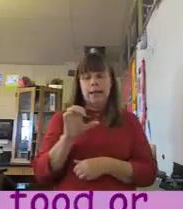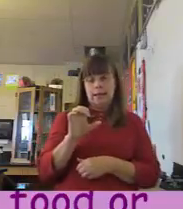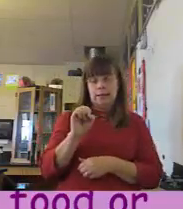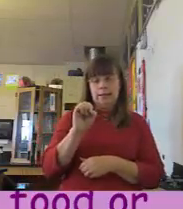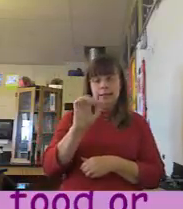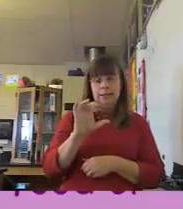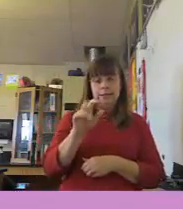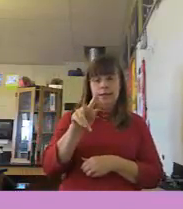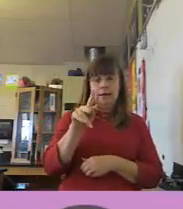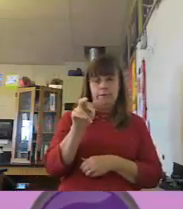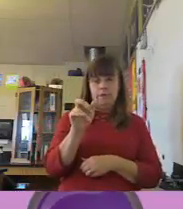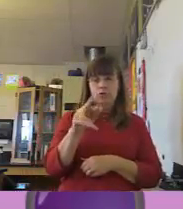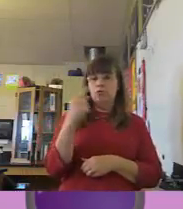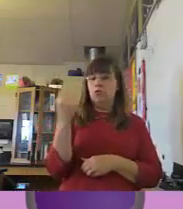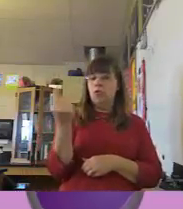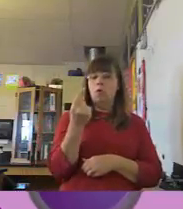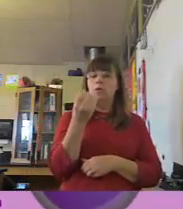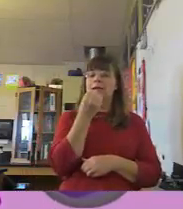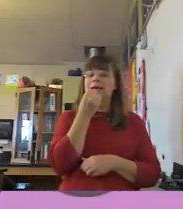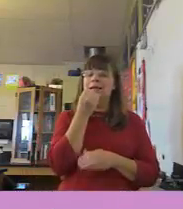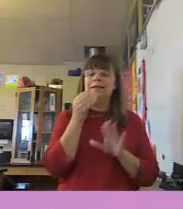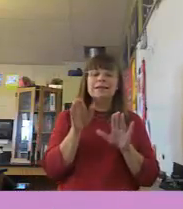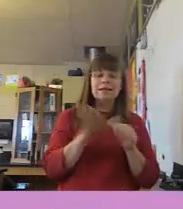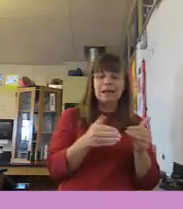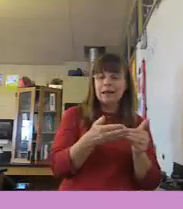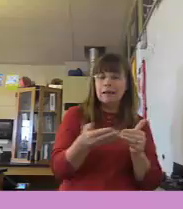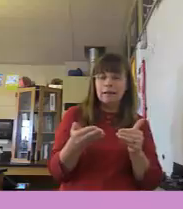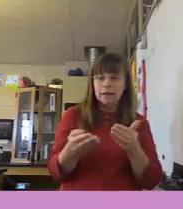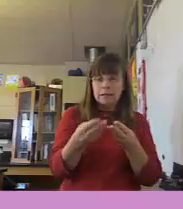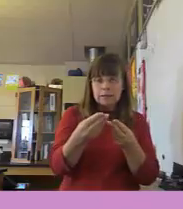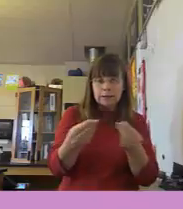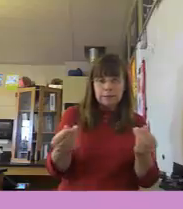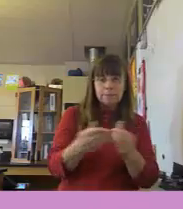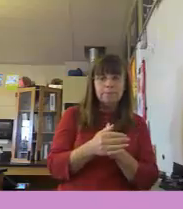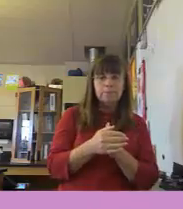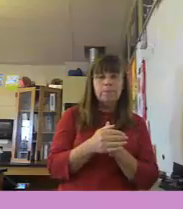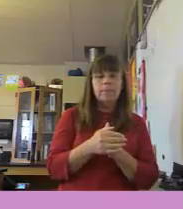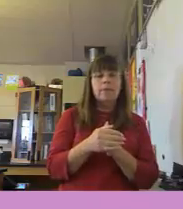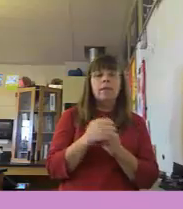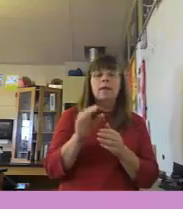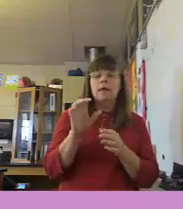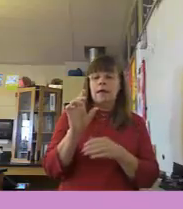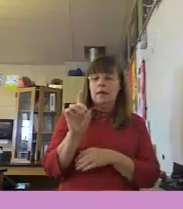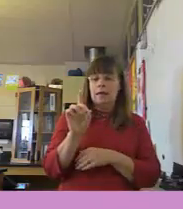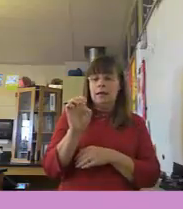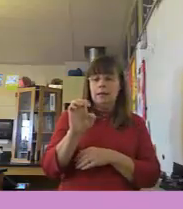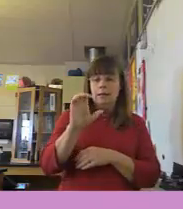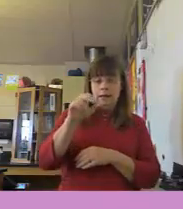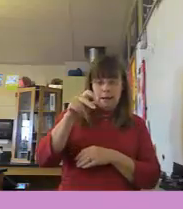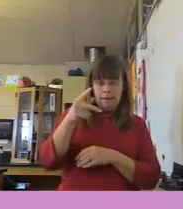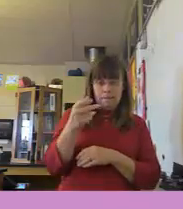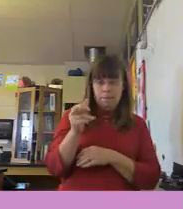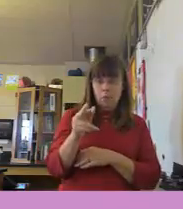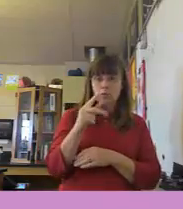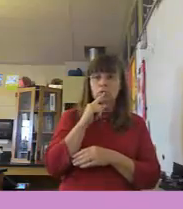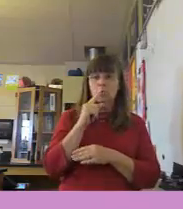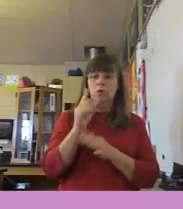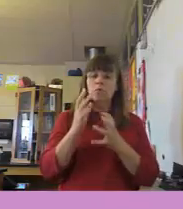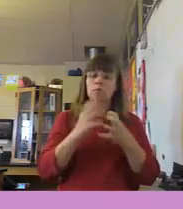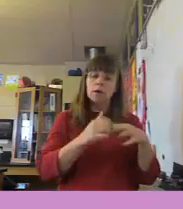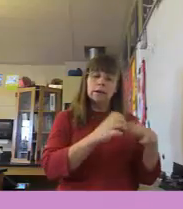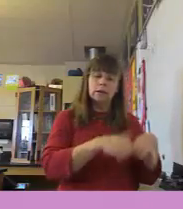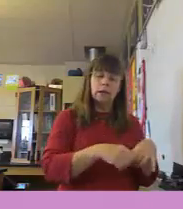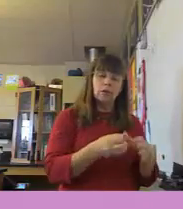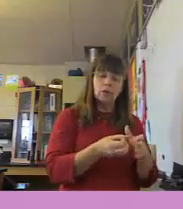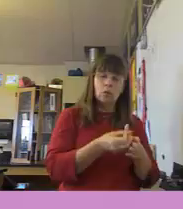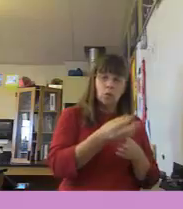stuff. Then there's something called the decomposer. The decomposer breaks down waste and dead